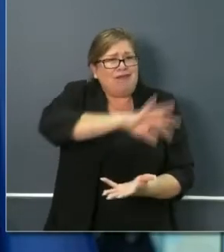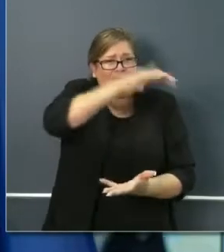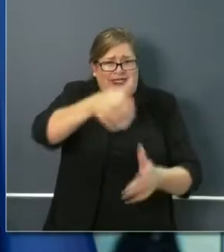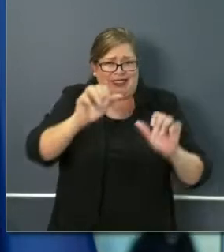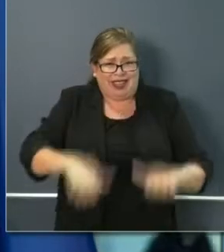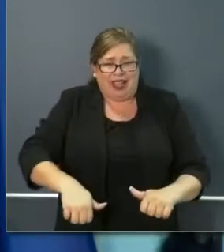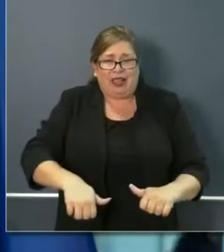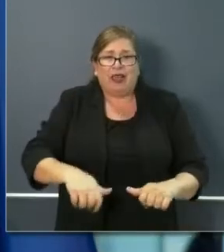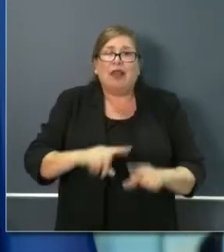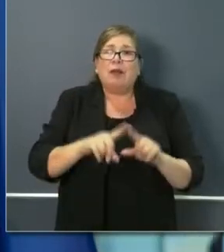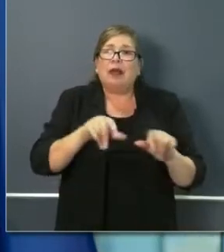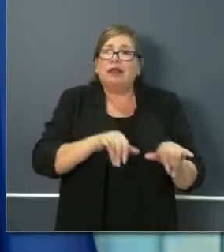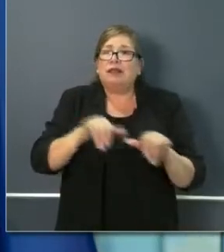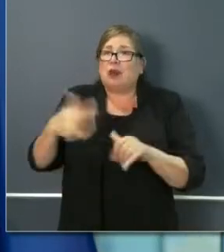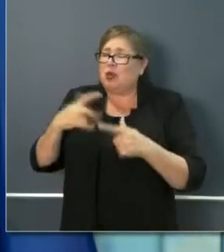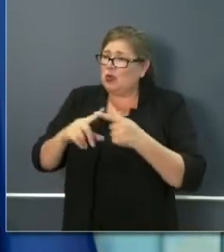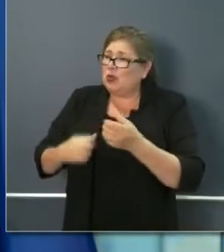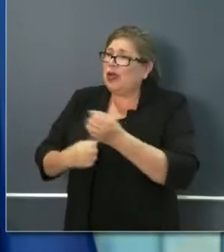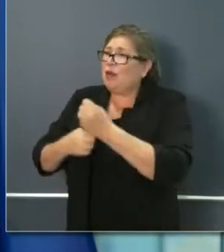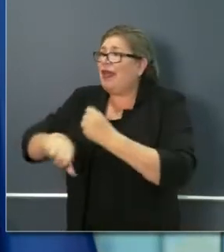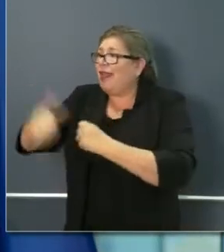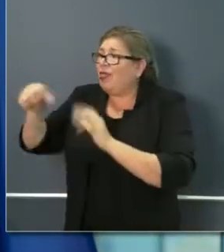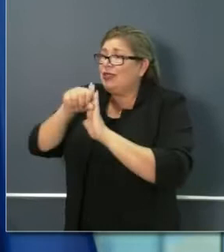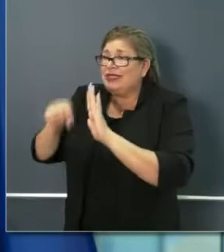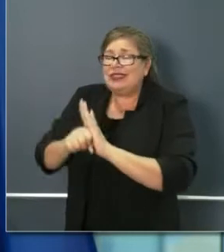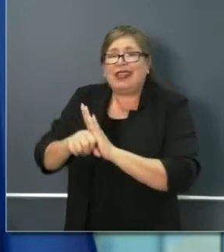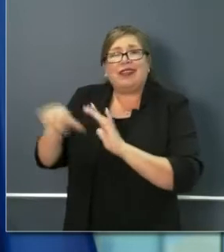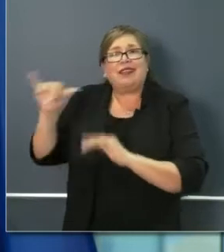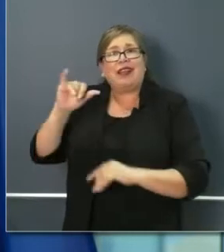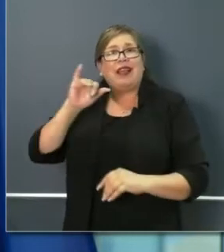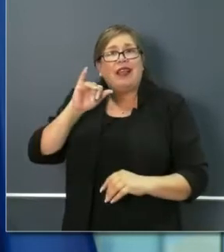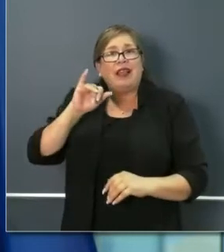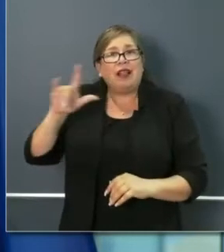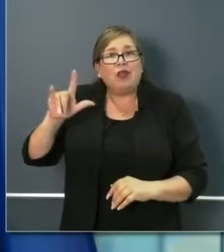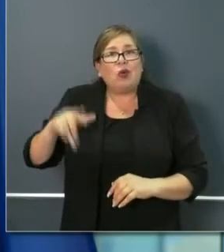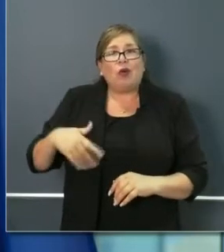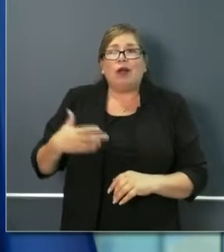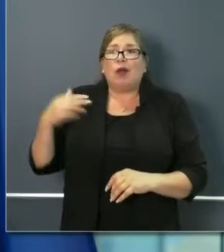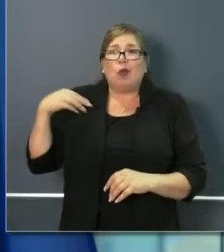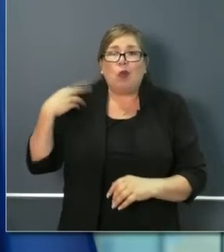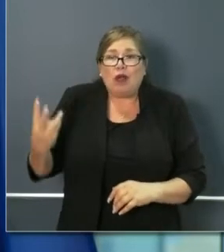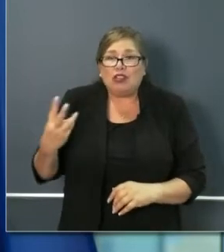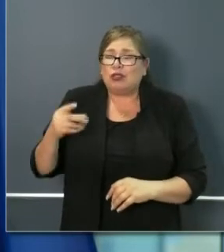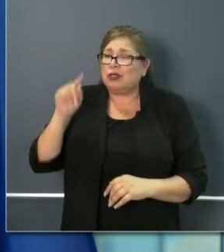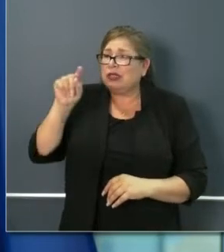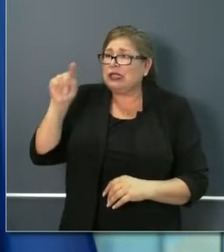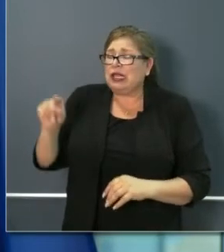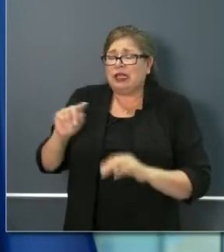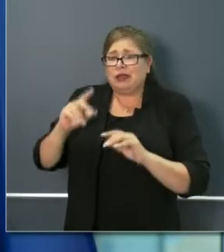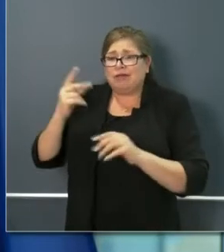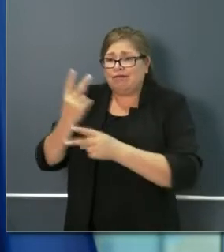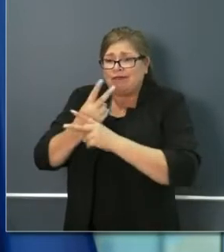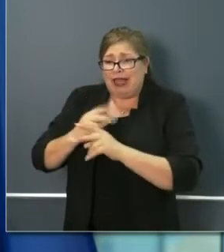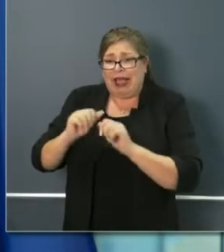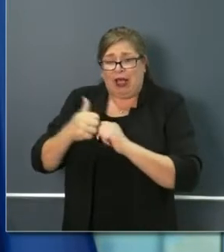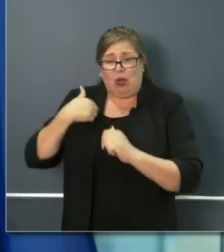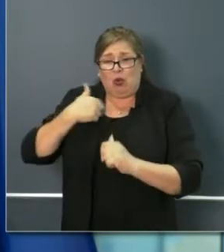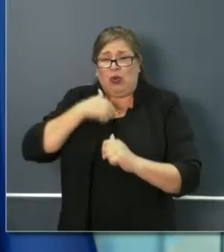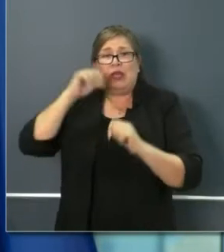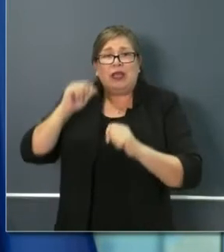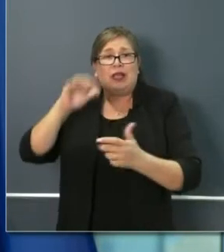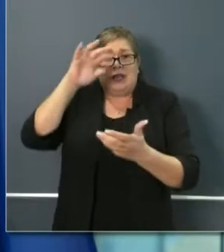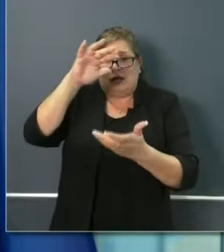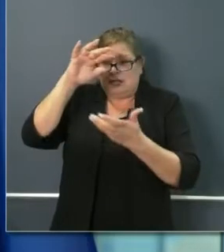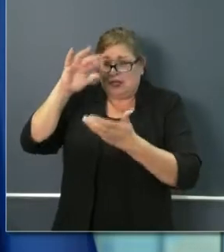even as large as Illinois and Washington State, some of the largest states in our nation, to see if we can help procure not only